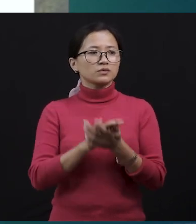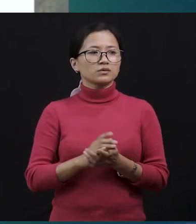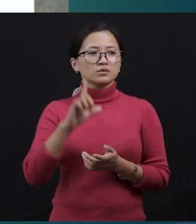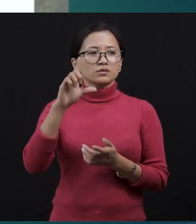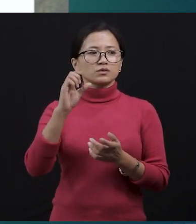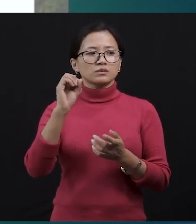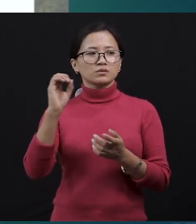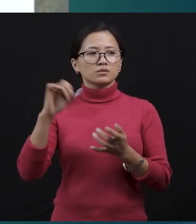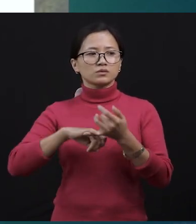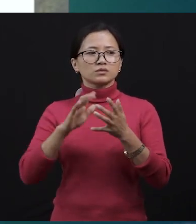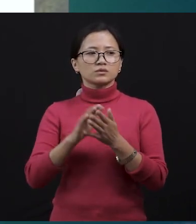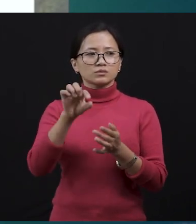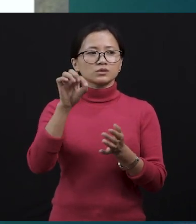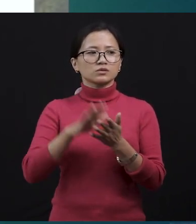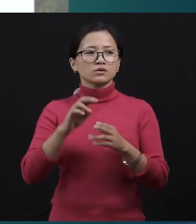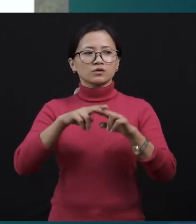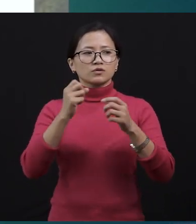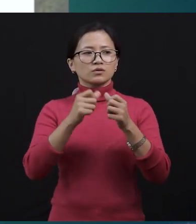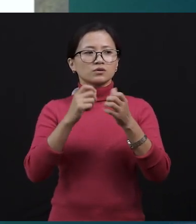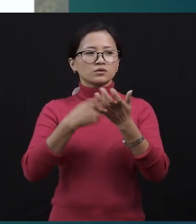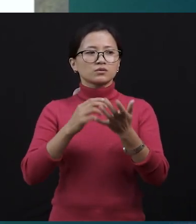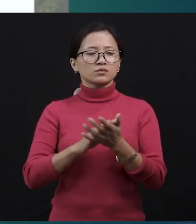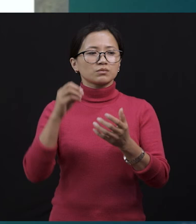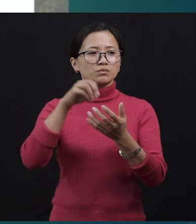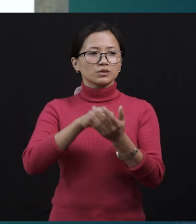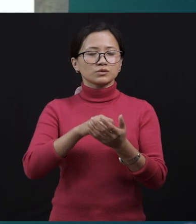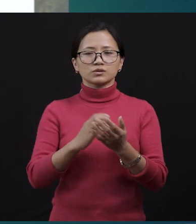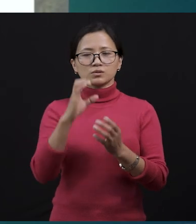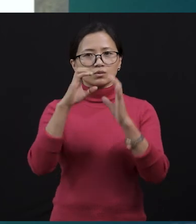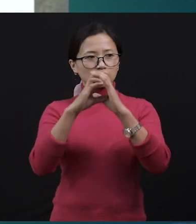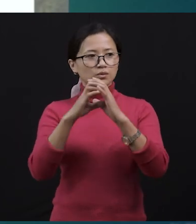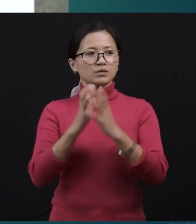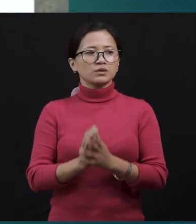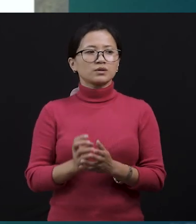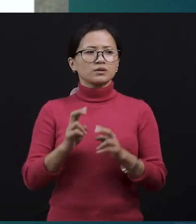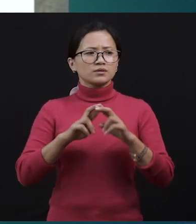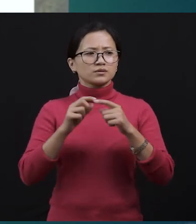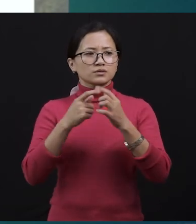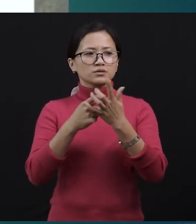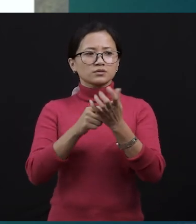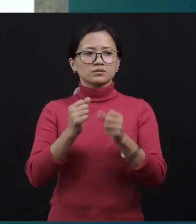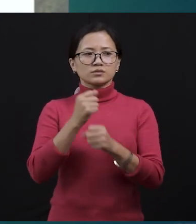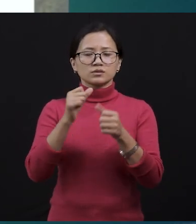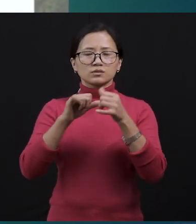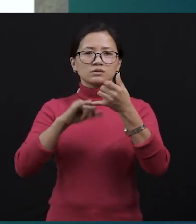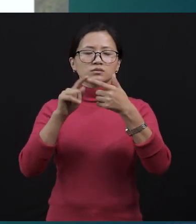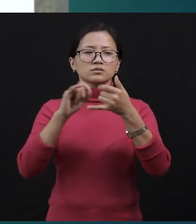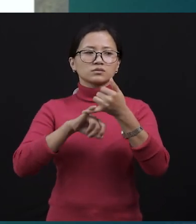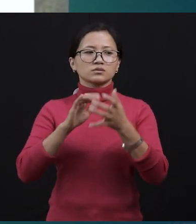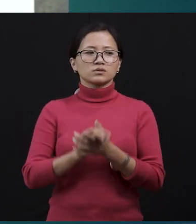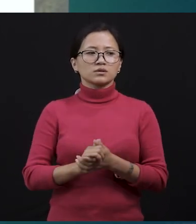foam punctured in a hole. Extremely hot gases entered the wing during re-entry. Structural support was